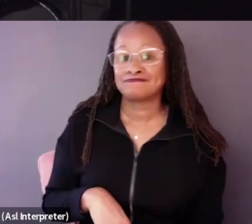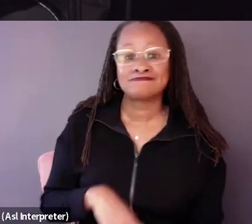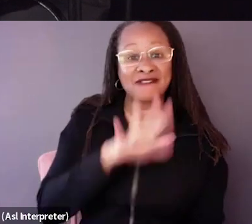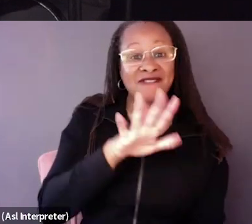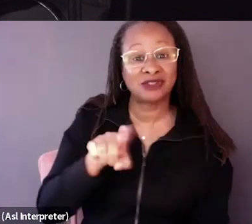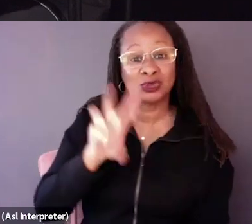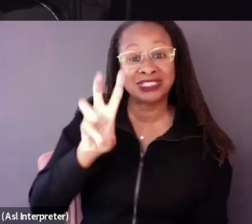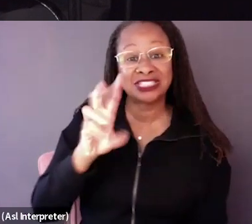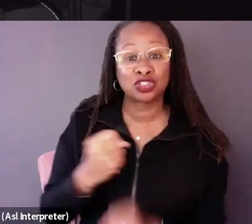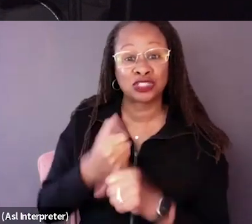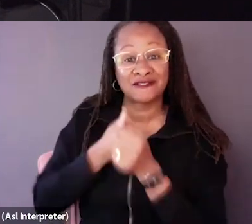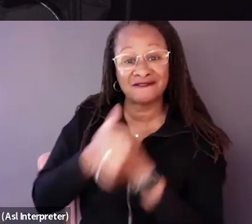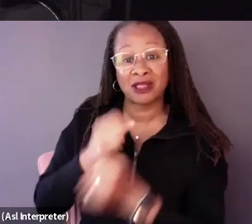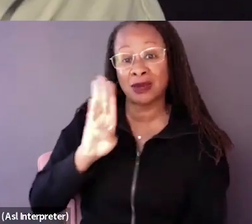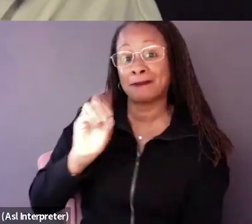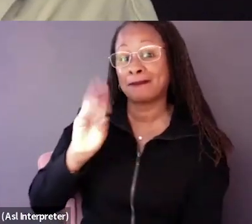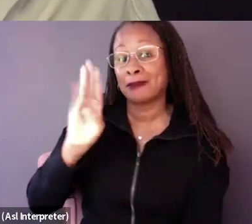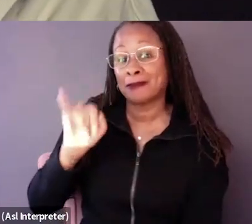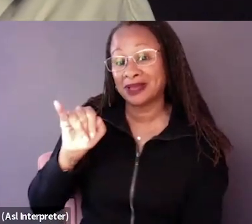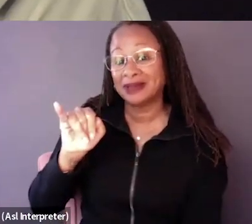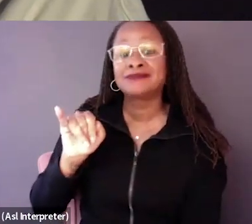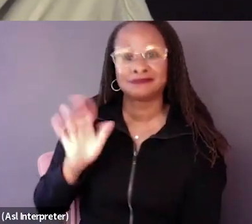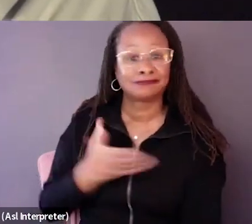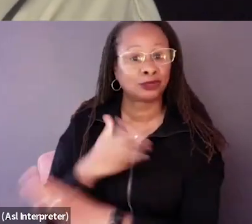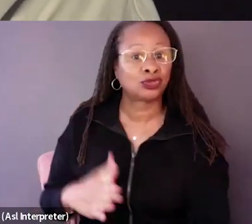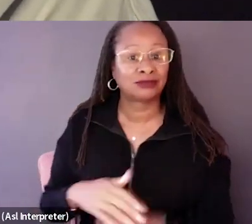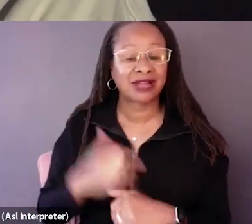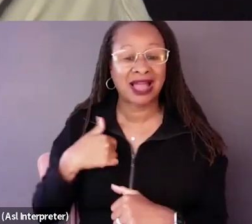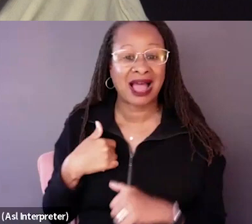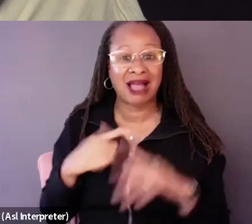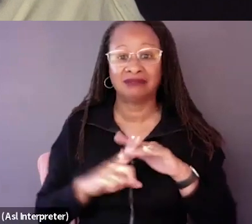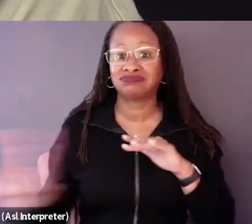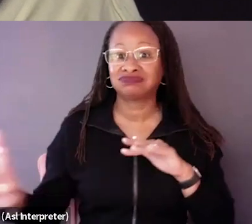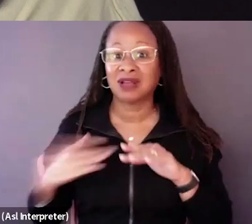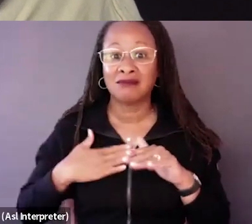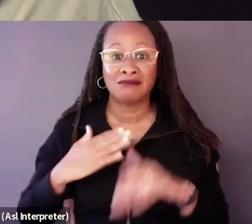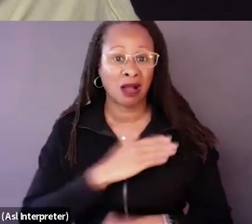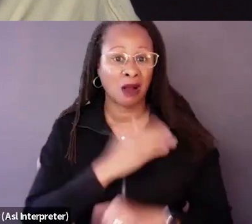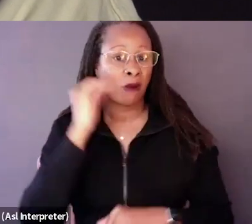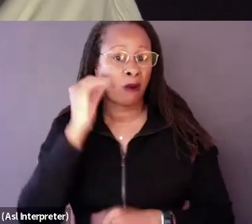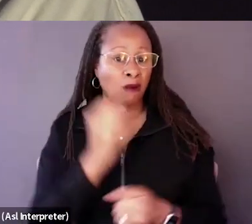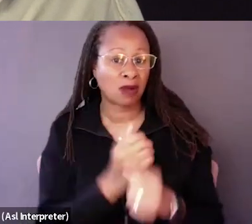years of following Bobby, I had to flee the country on